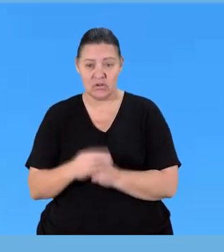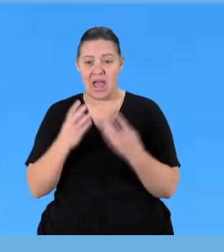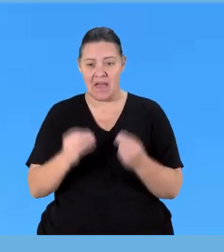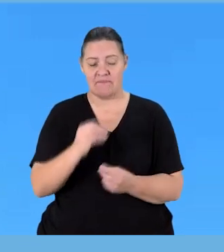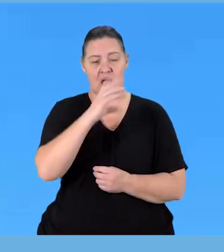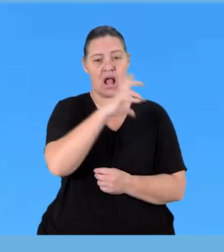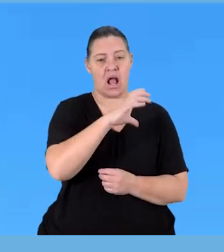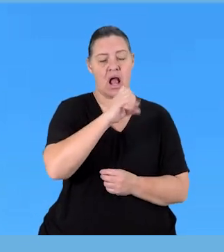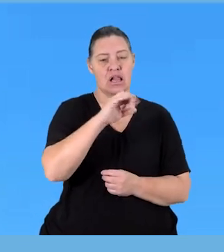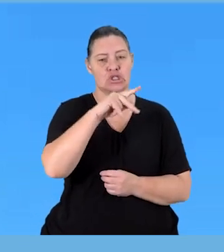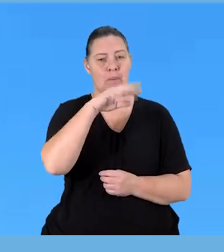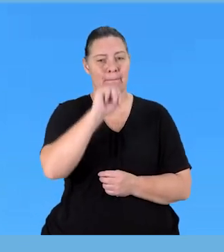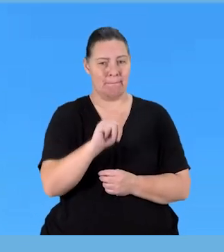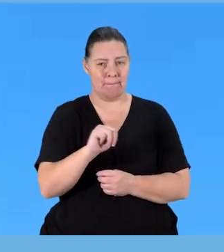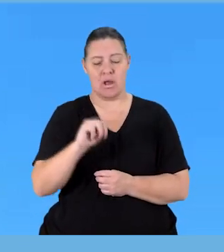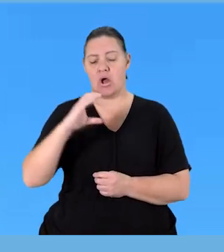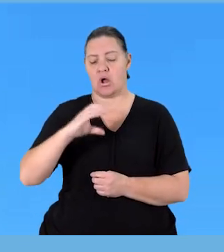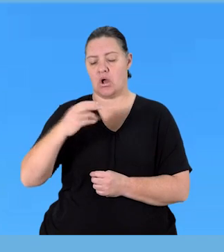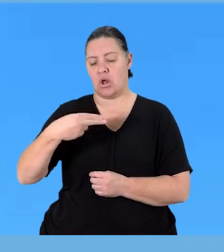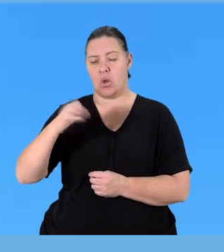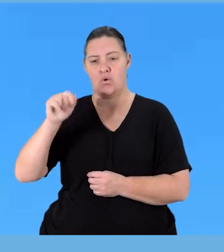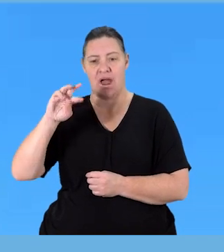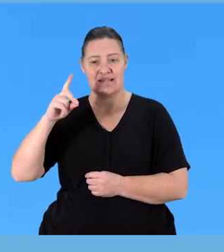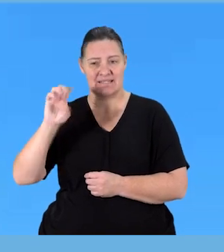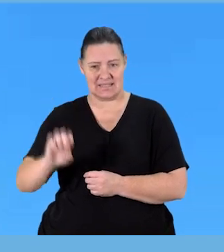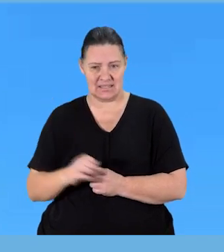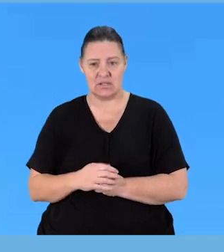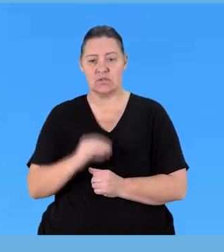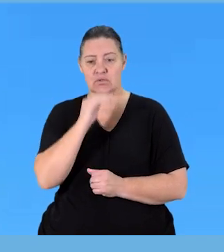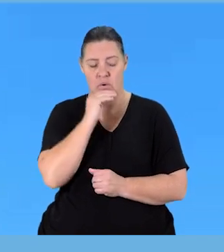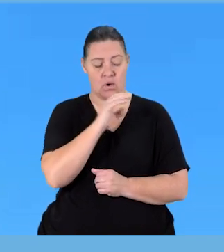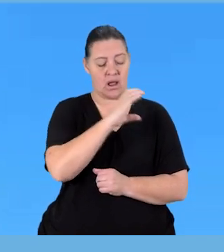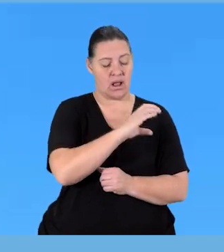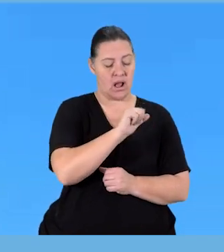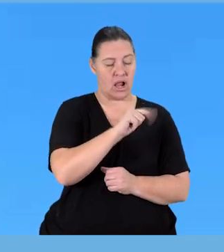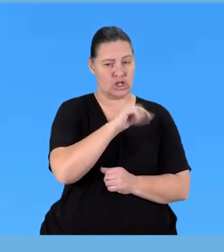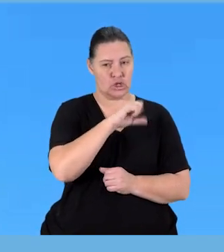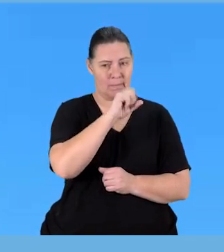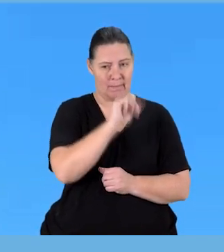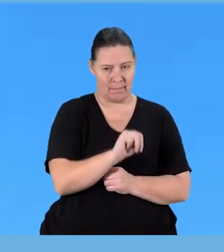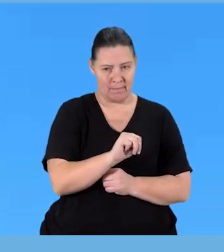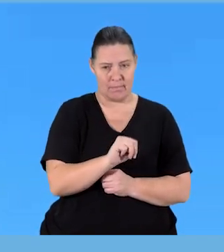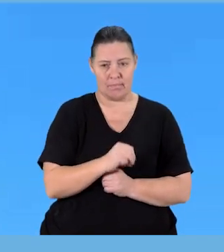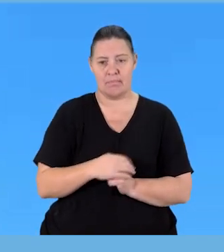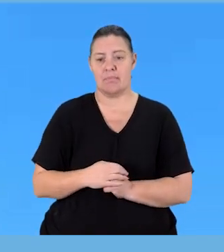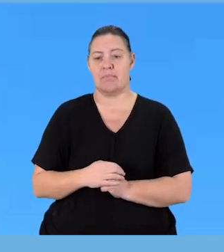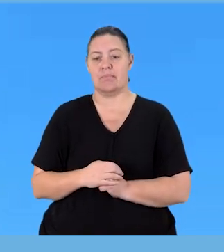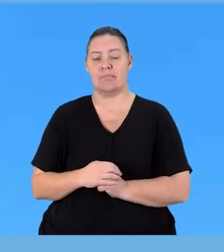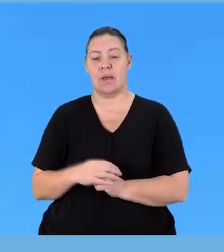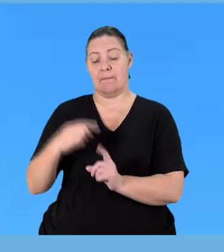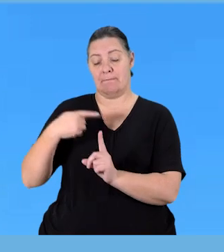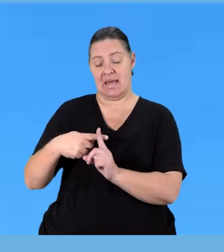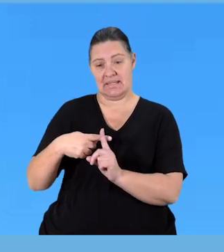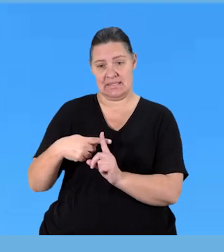write this as a word equation. So this is going to be calcium as one of our